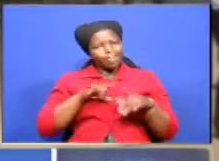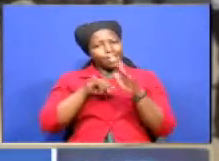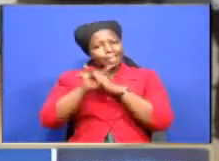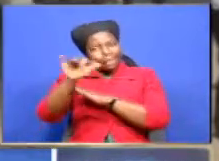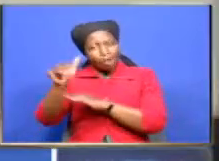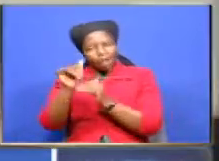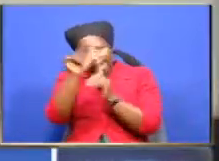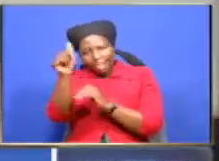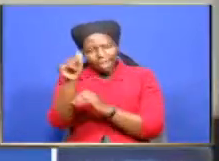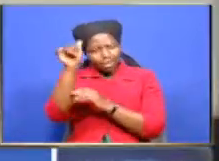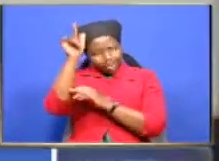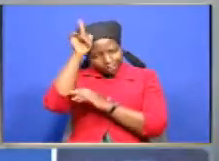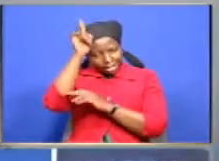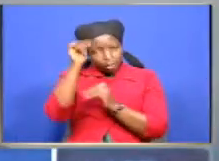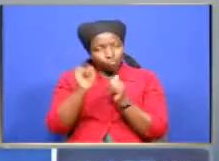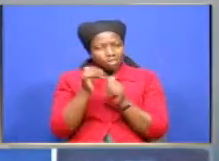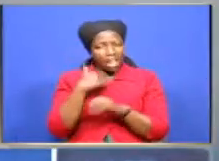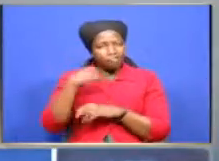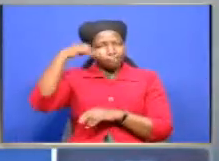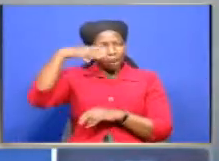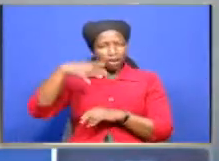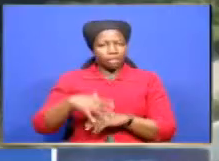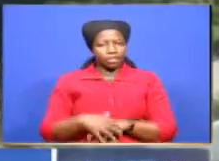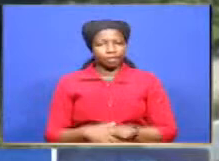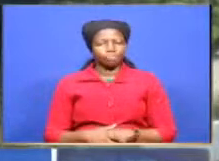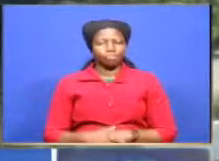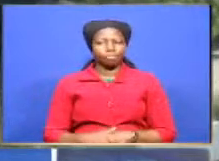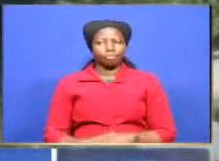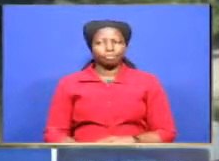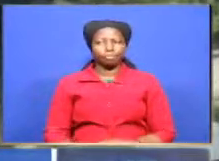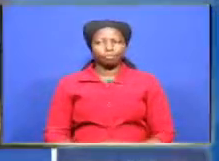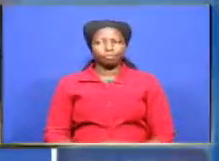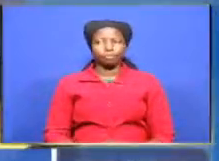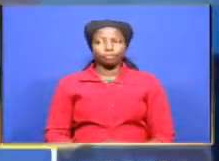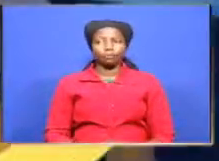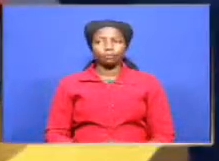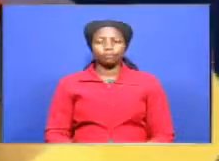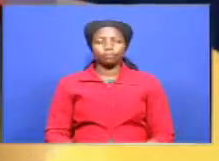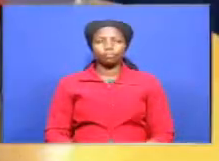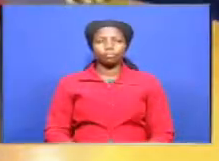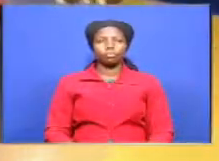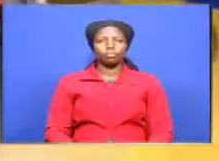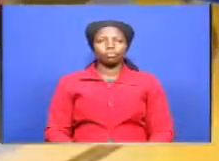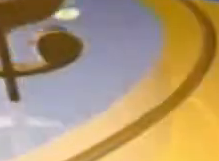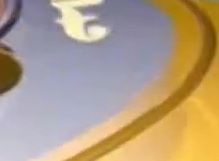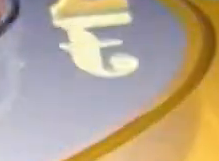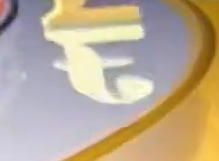yenye iko na stima. Regina Manyara Gitao reporting for Channel 1 Business.